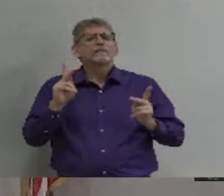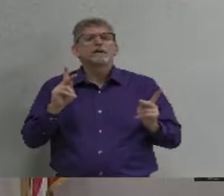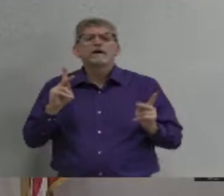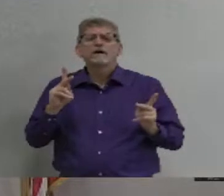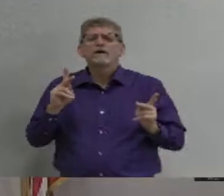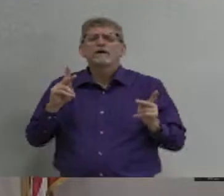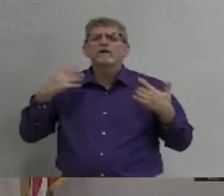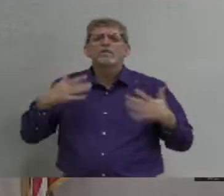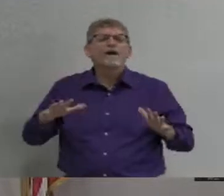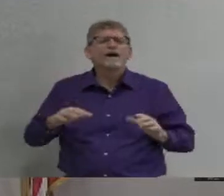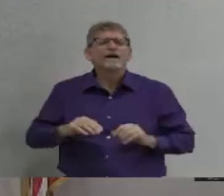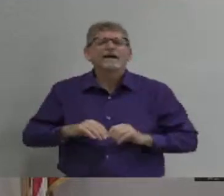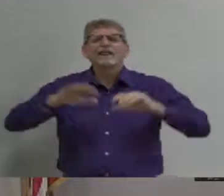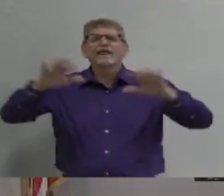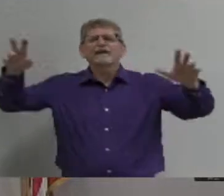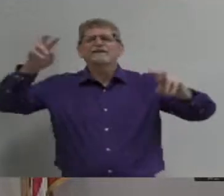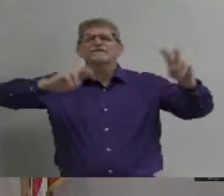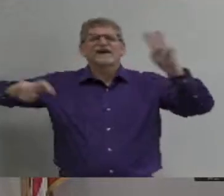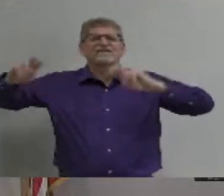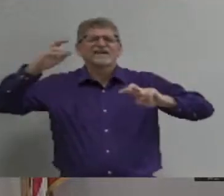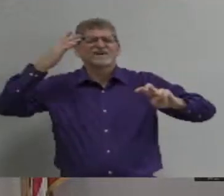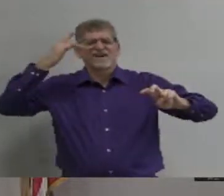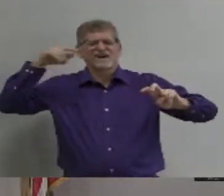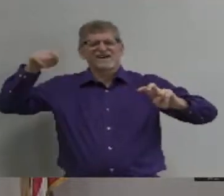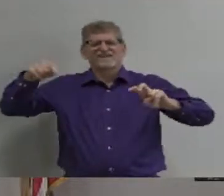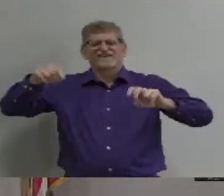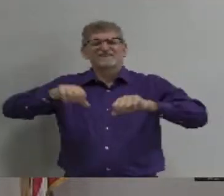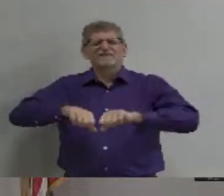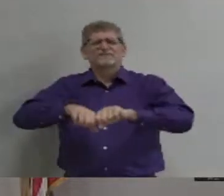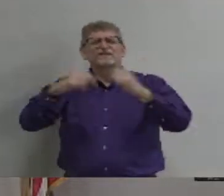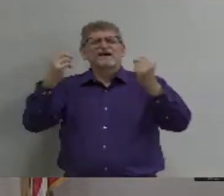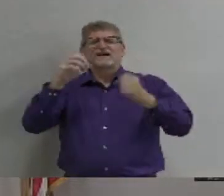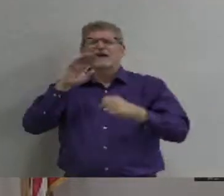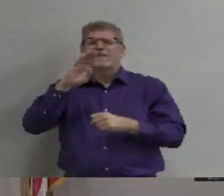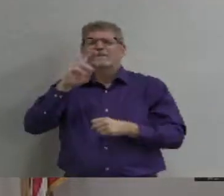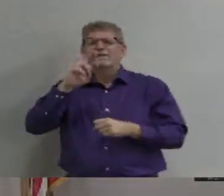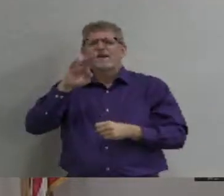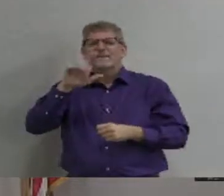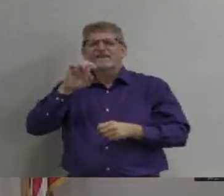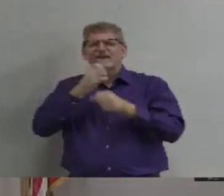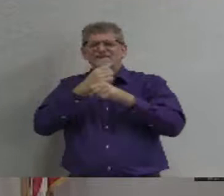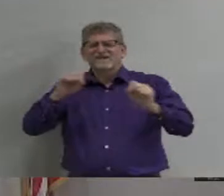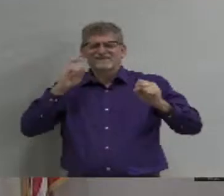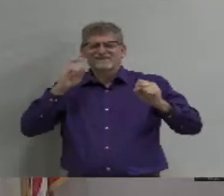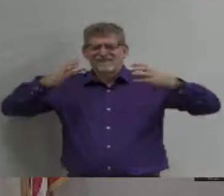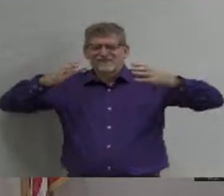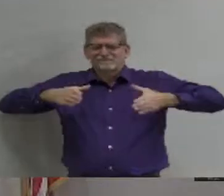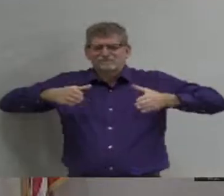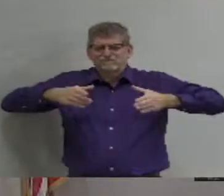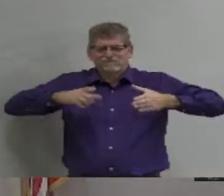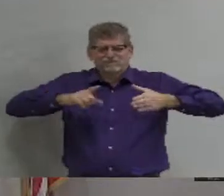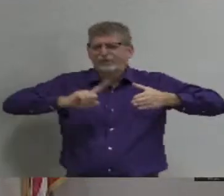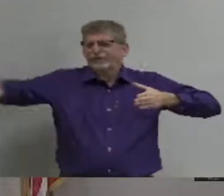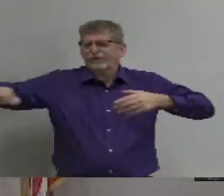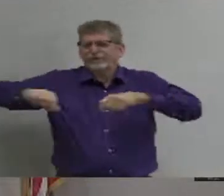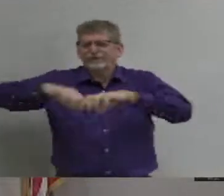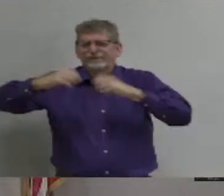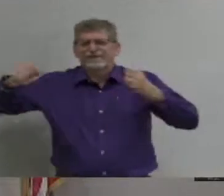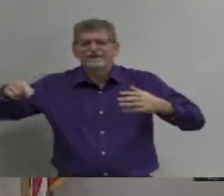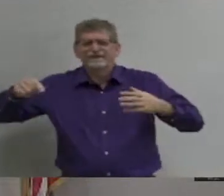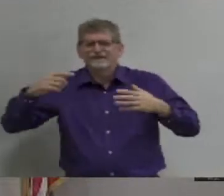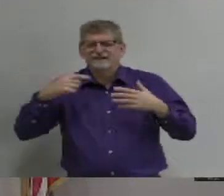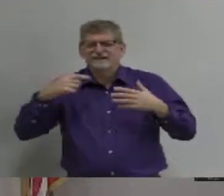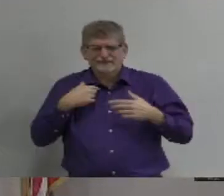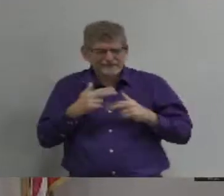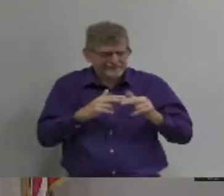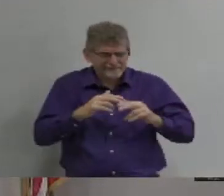breaks the bubble, right? That's why we tested individuals early on, is so that we kind of have this safety kind of bubble that's been